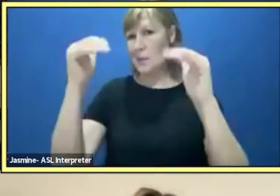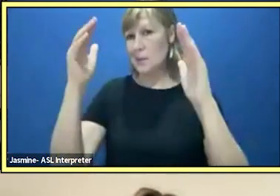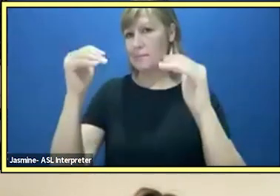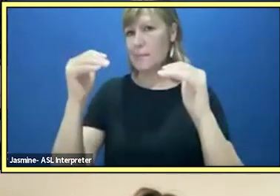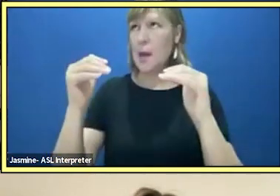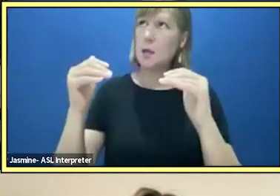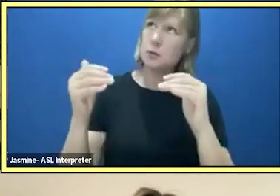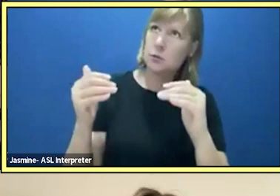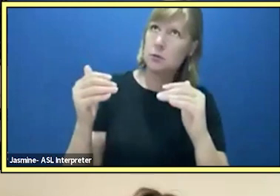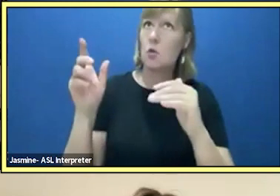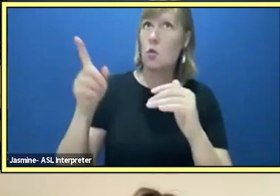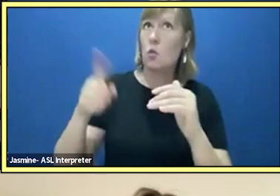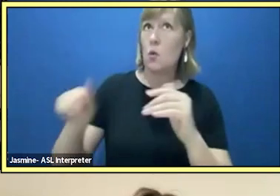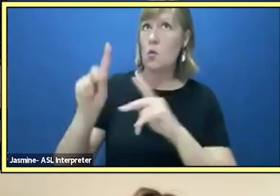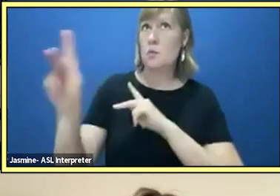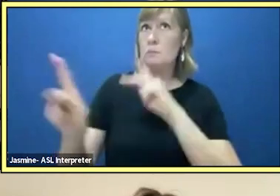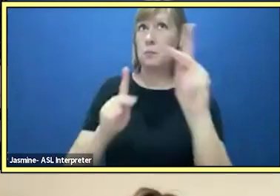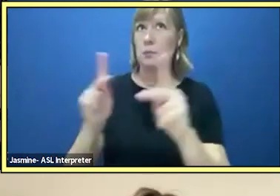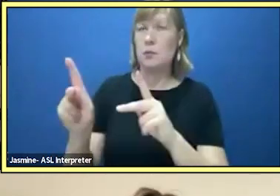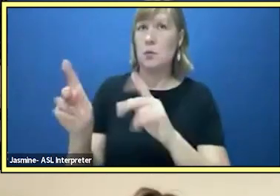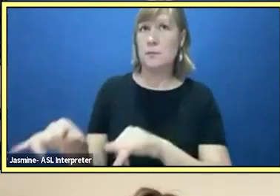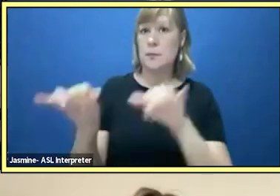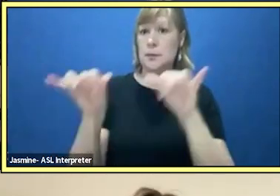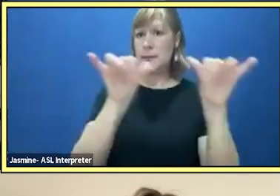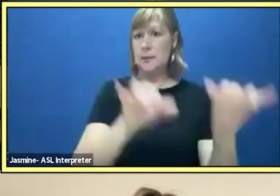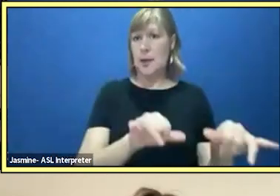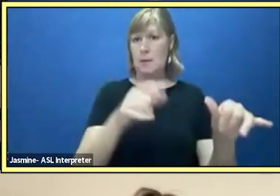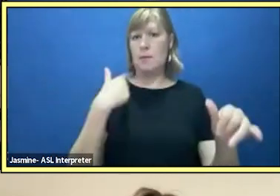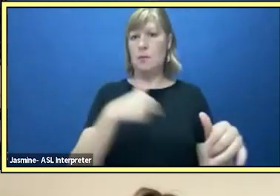have now as people that do independent plan writing.